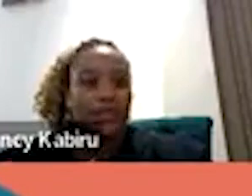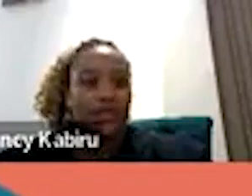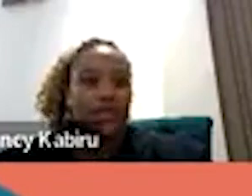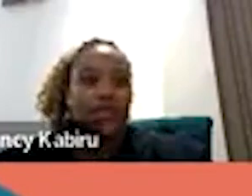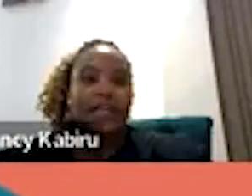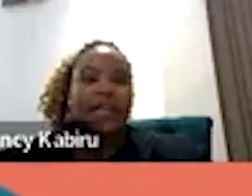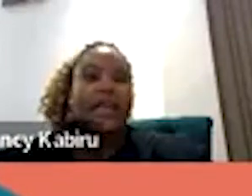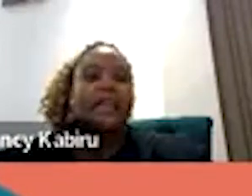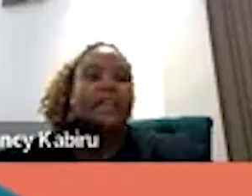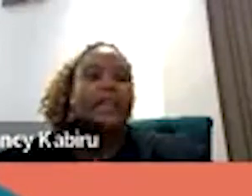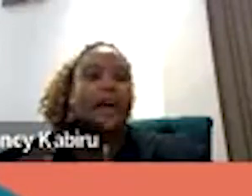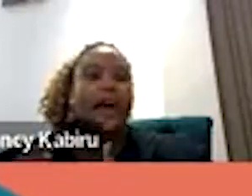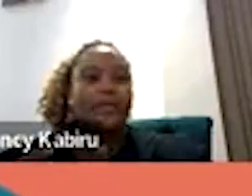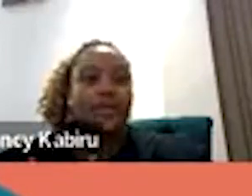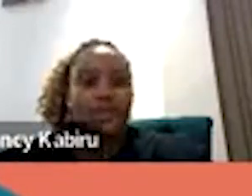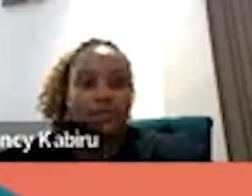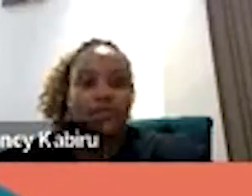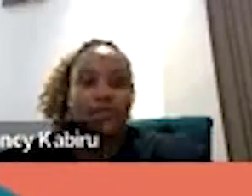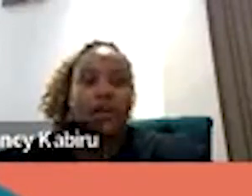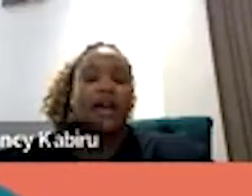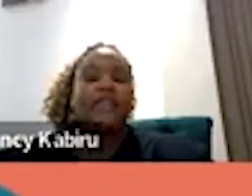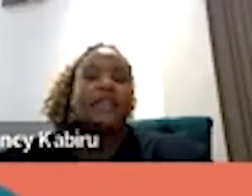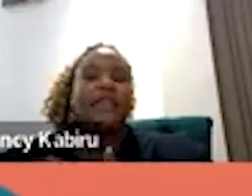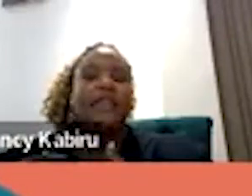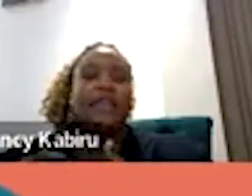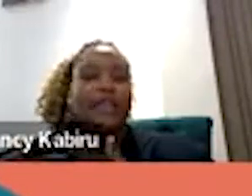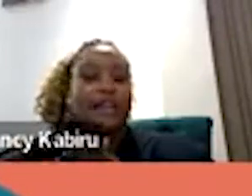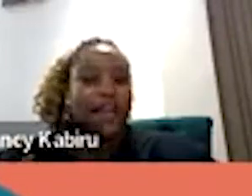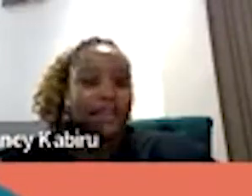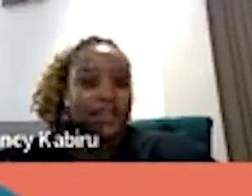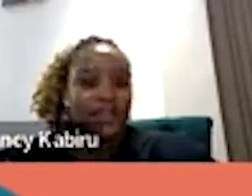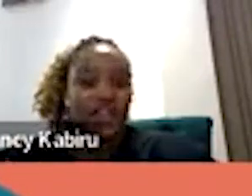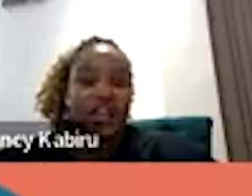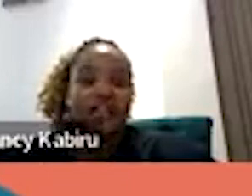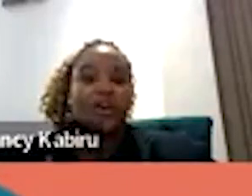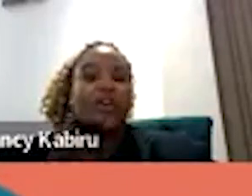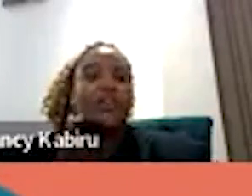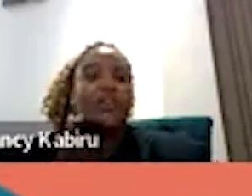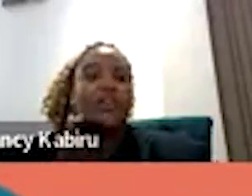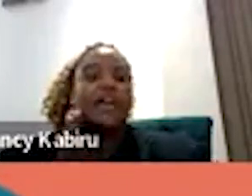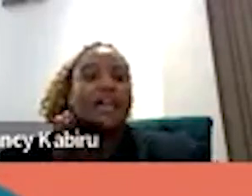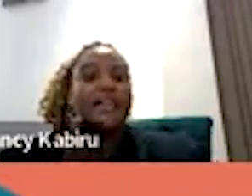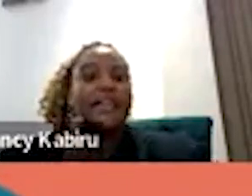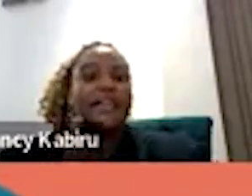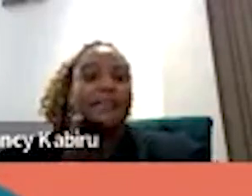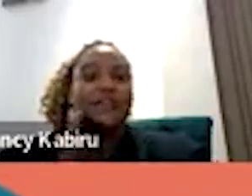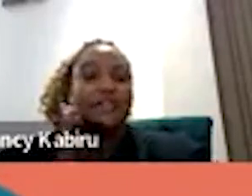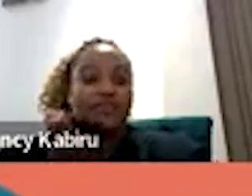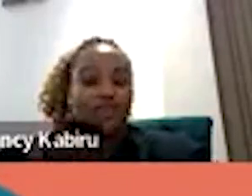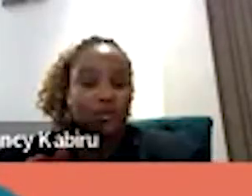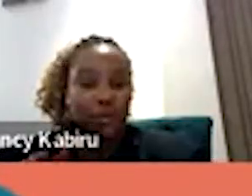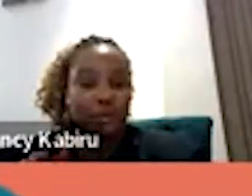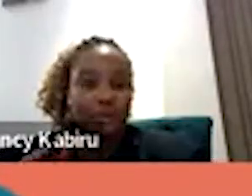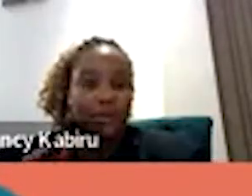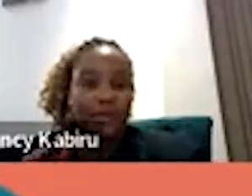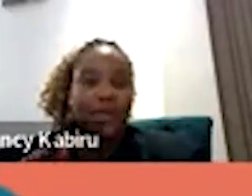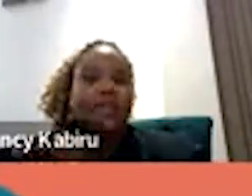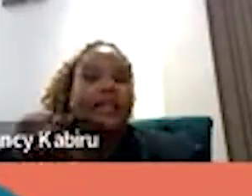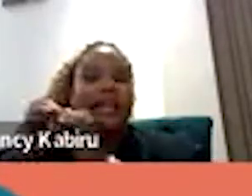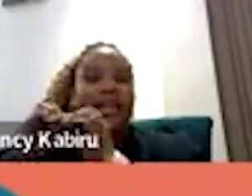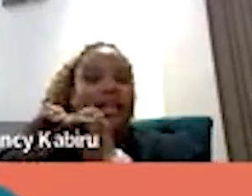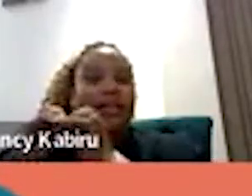somebody raising children and they are abusive, they neglect this child, or the child has experienced